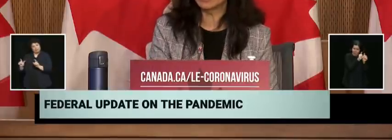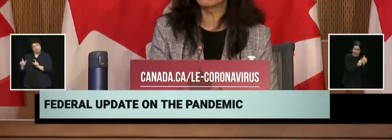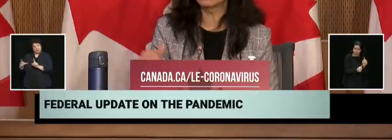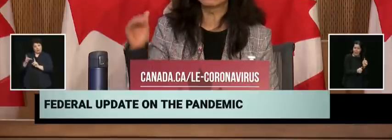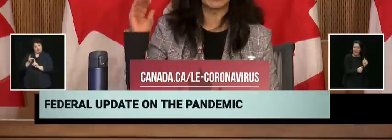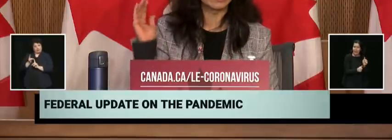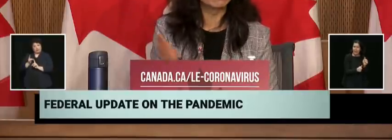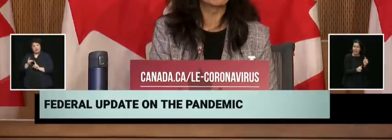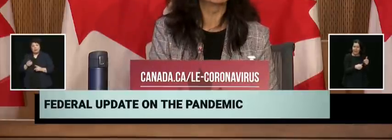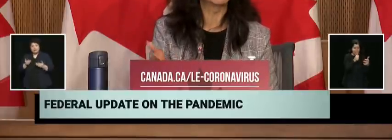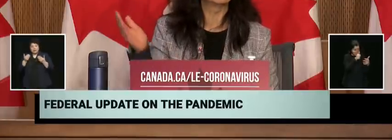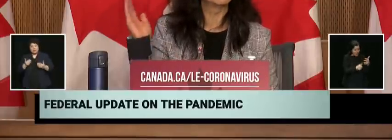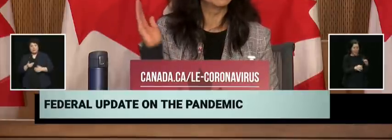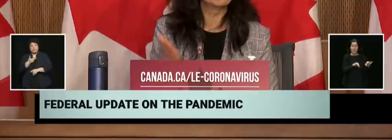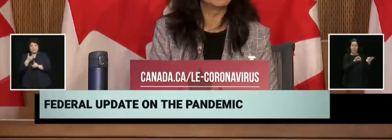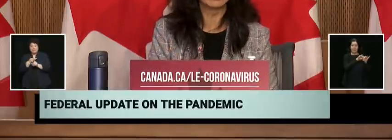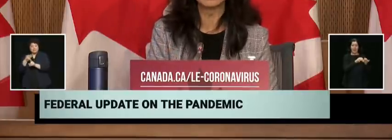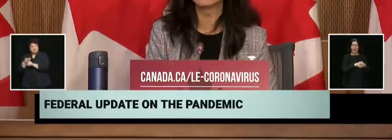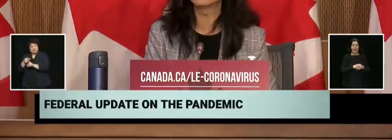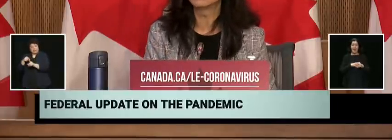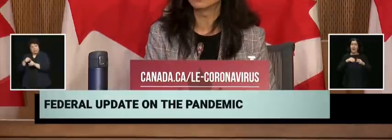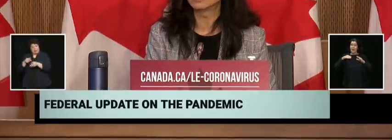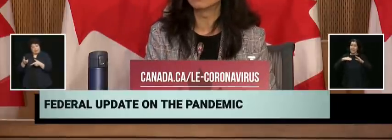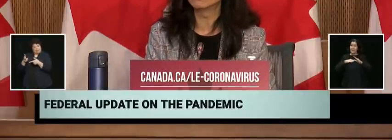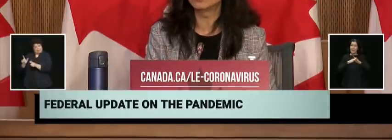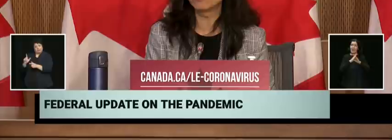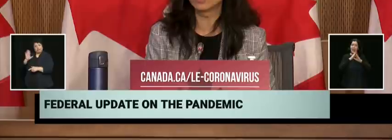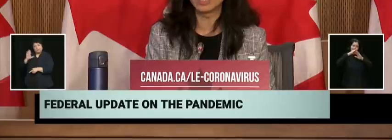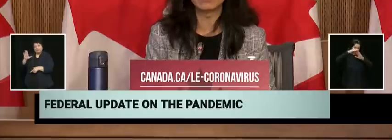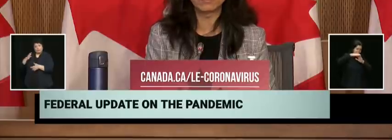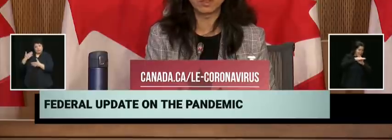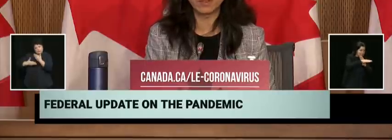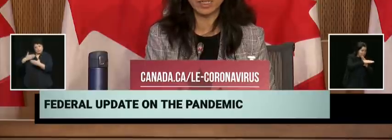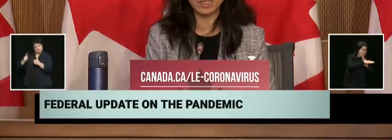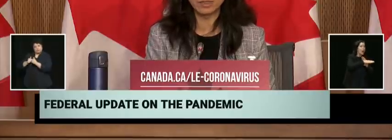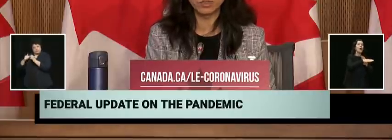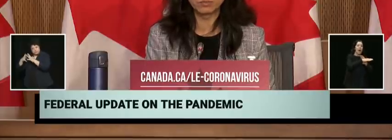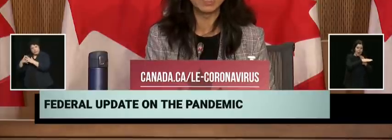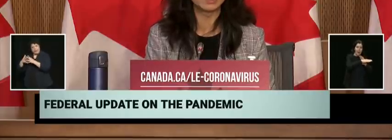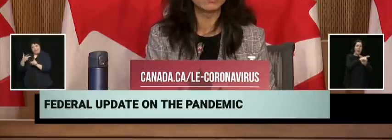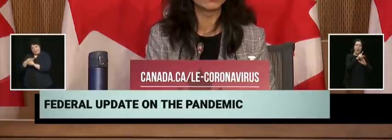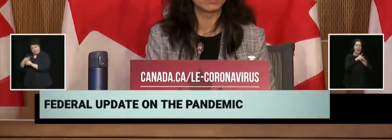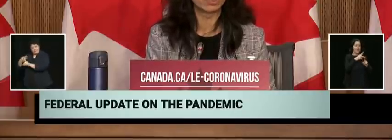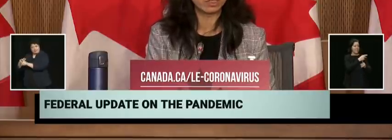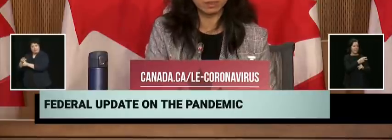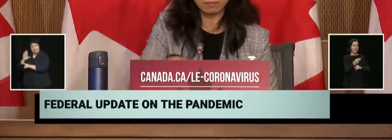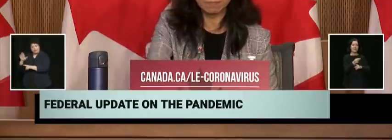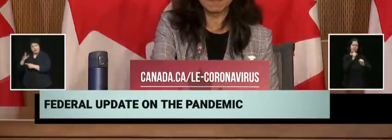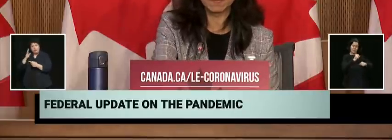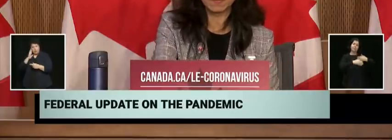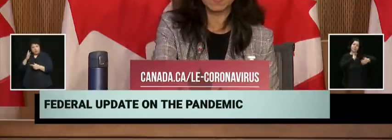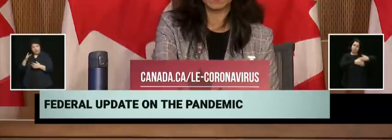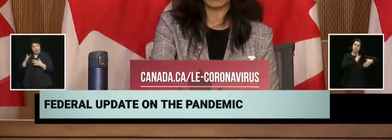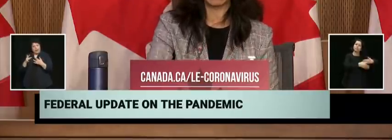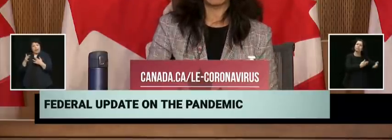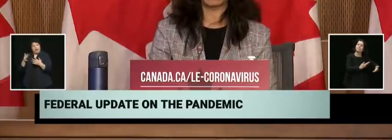some space for those vaccine programs to be implemented for the vaccine to begin to work.